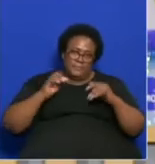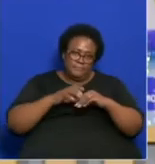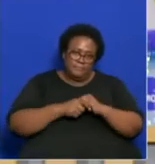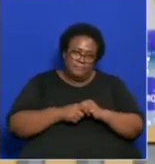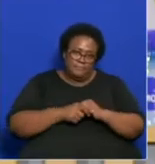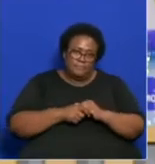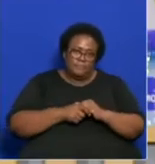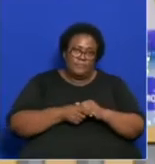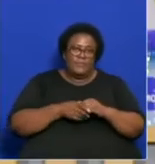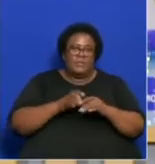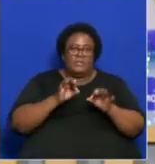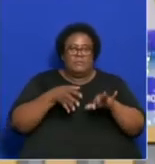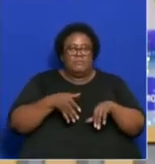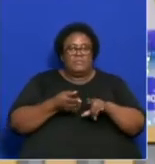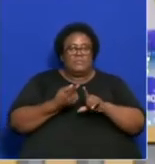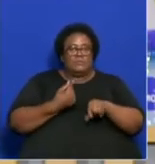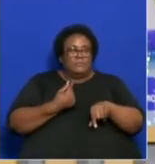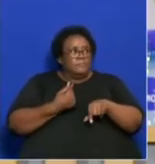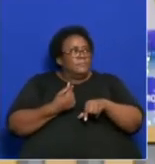Mrs. Kakan,